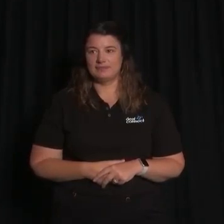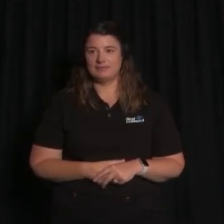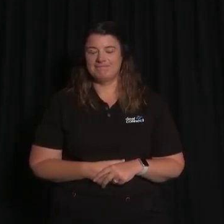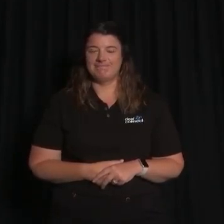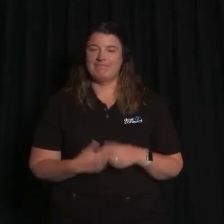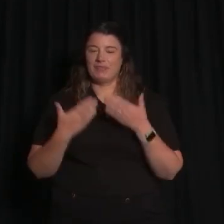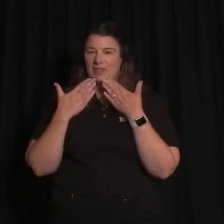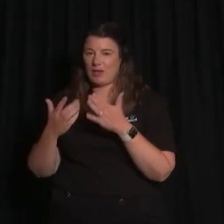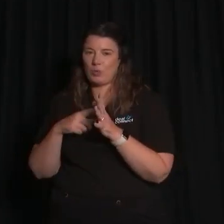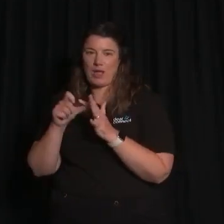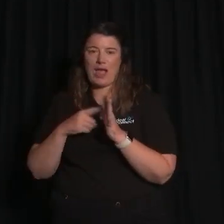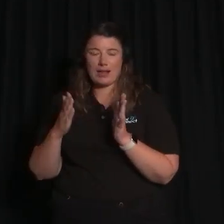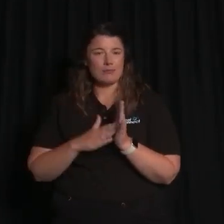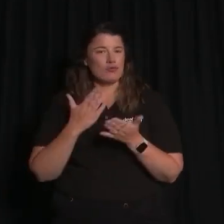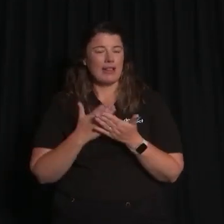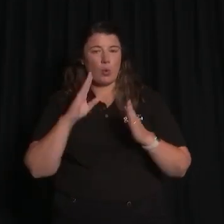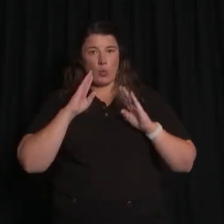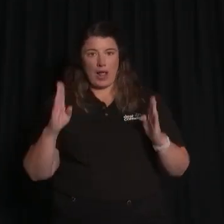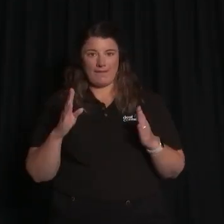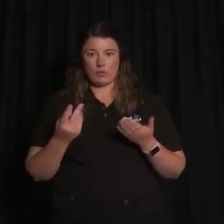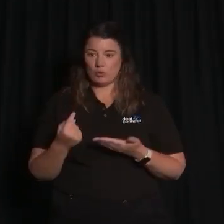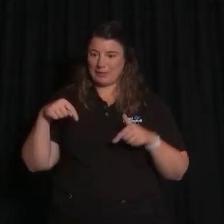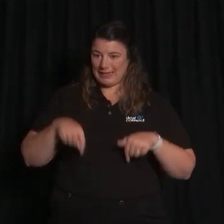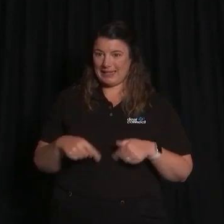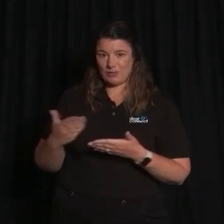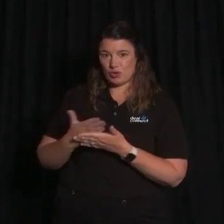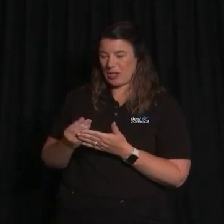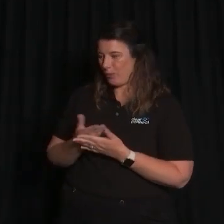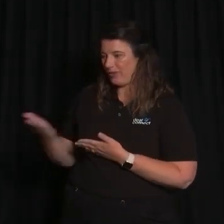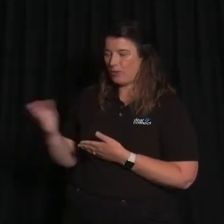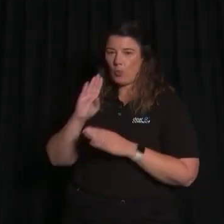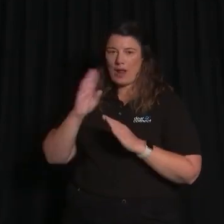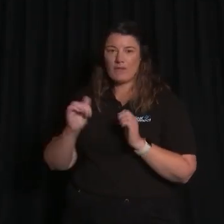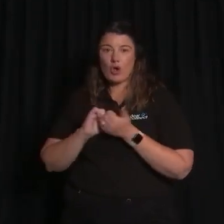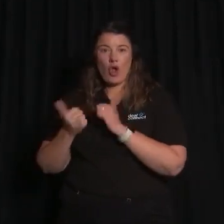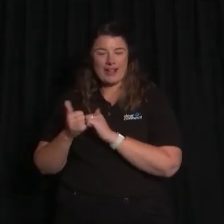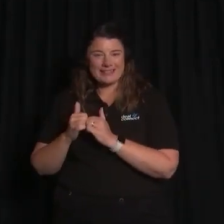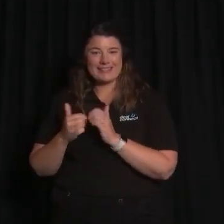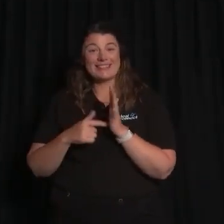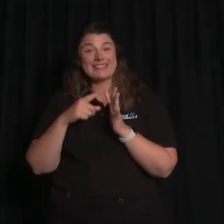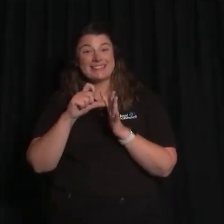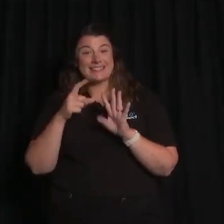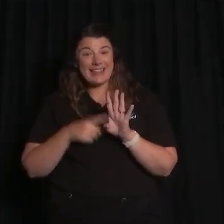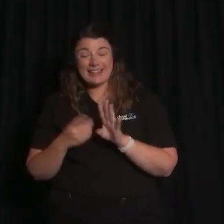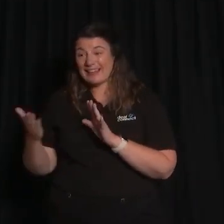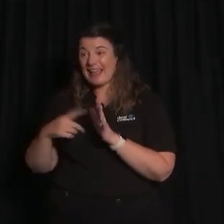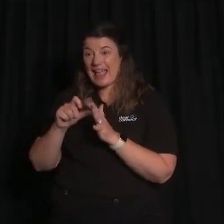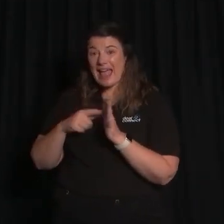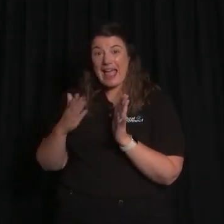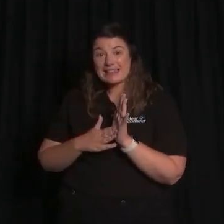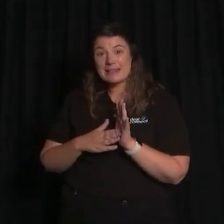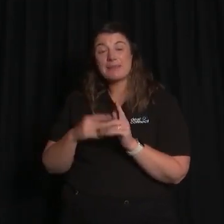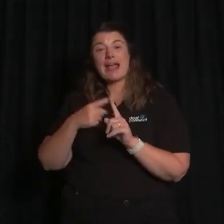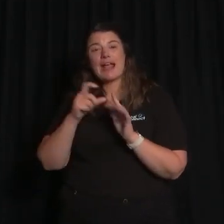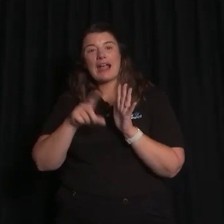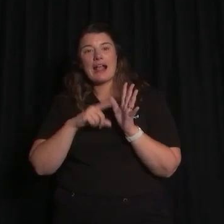Thanks, Adam. It is wonderful to share the stage with such wonderful colleagues. Teddy, Adam, Clara, who's coming